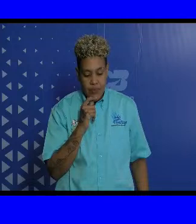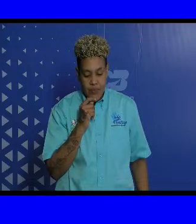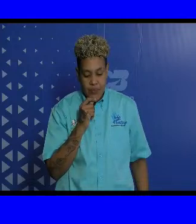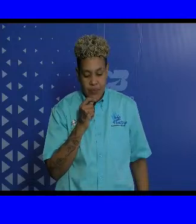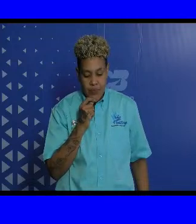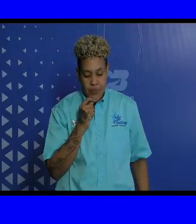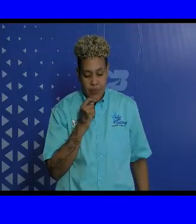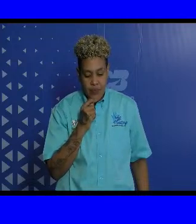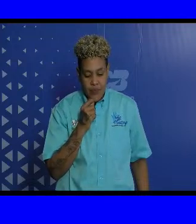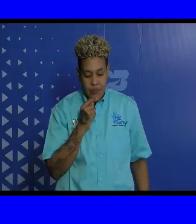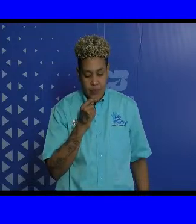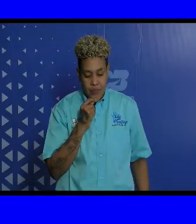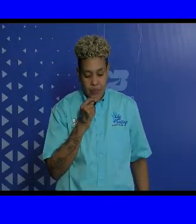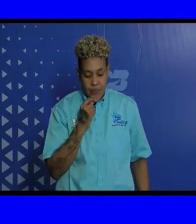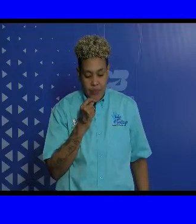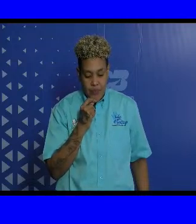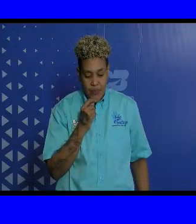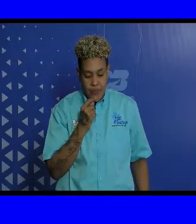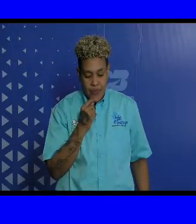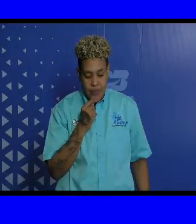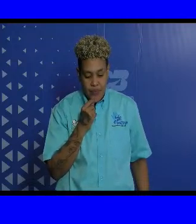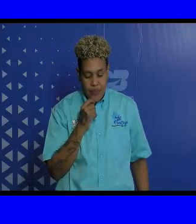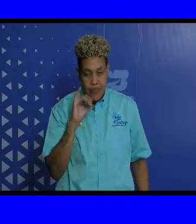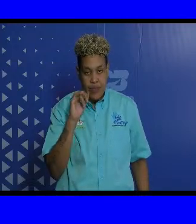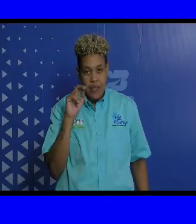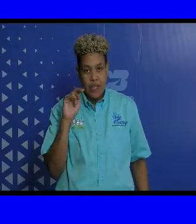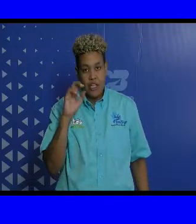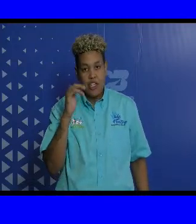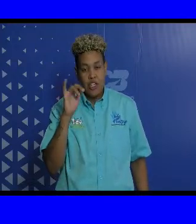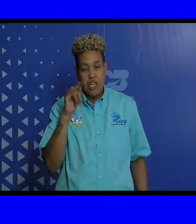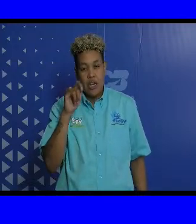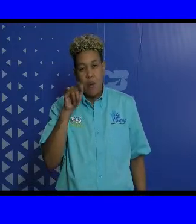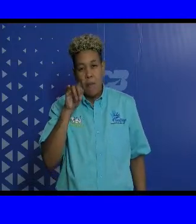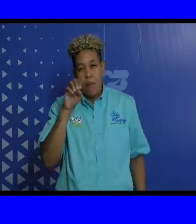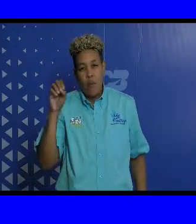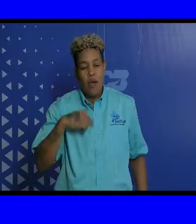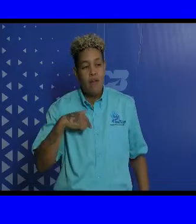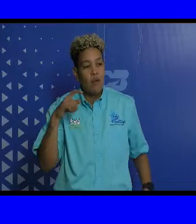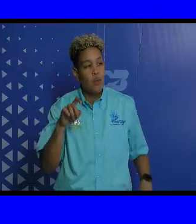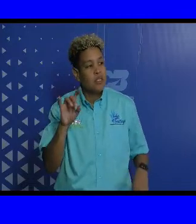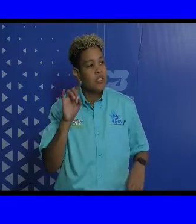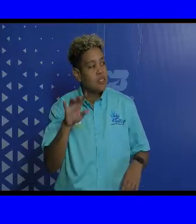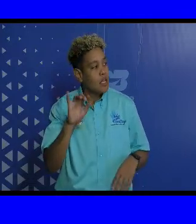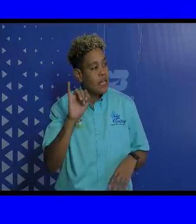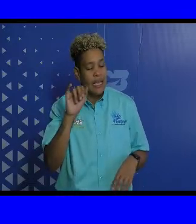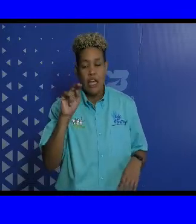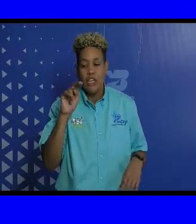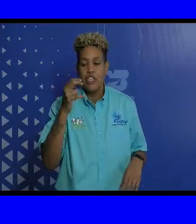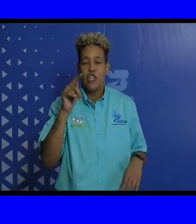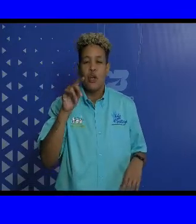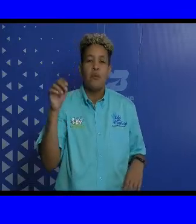And then for Ian Chinapu, I have a question here.